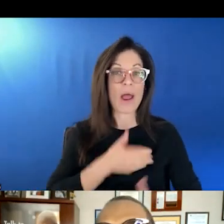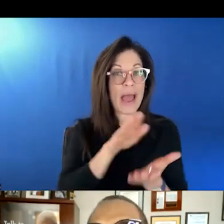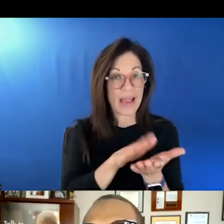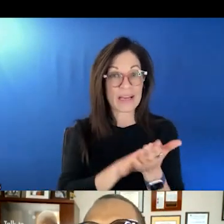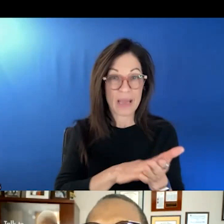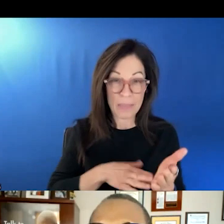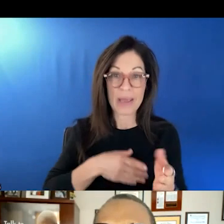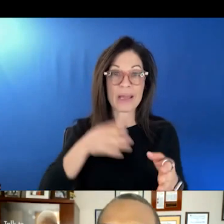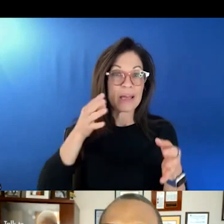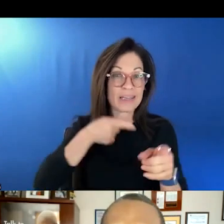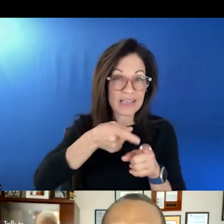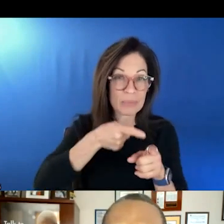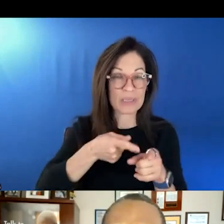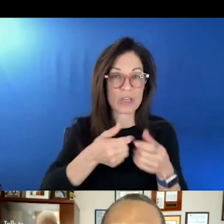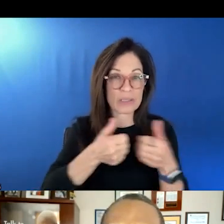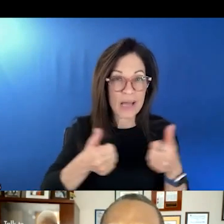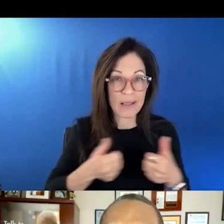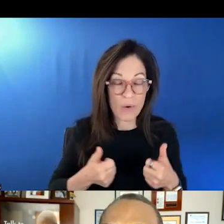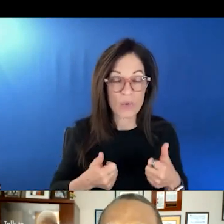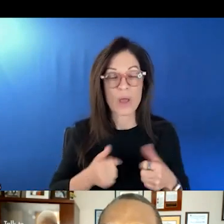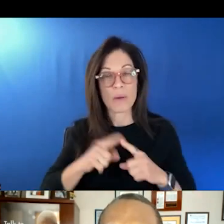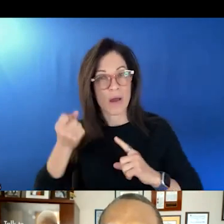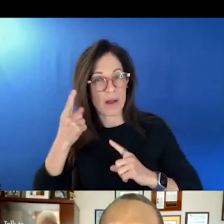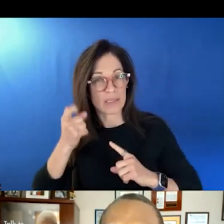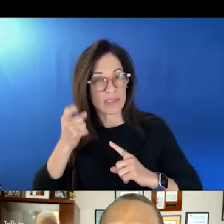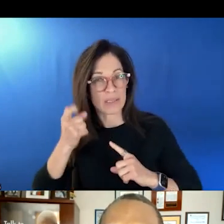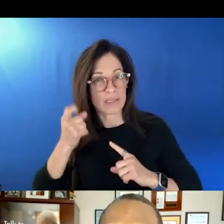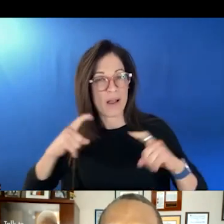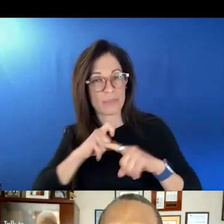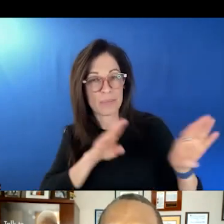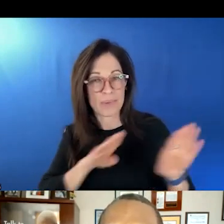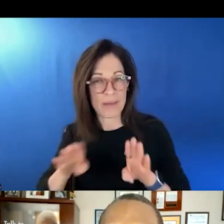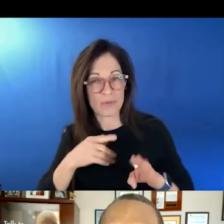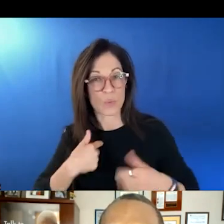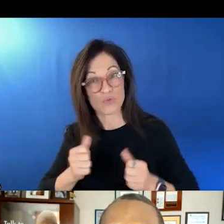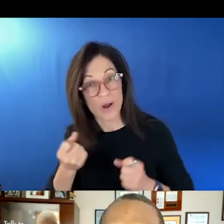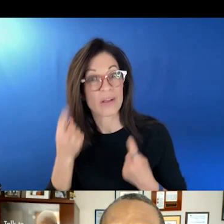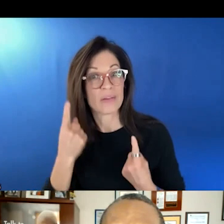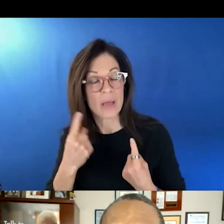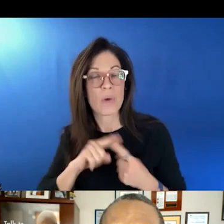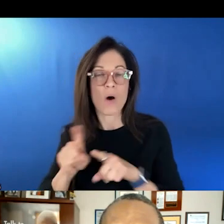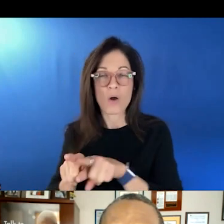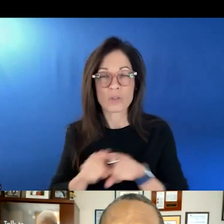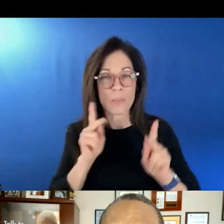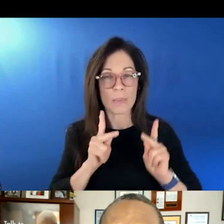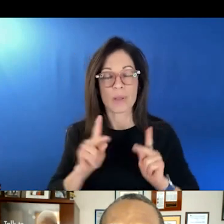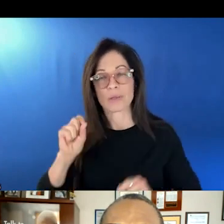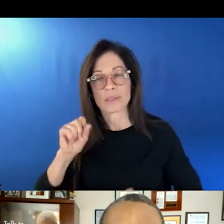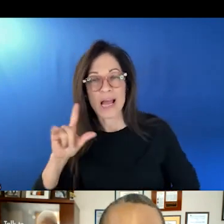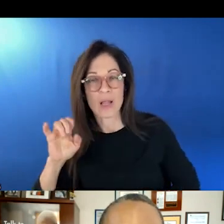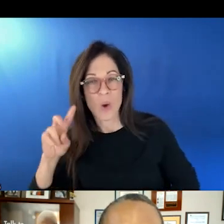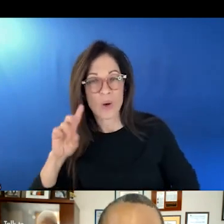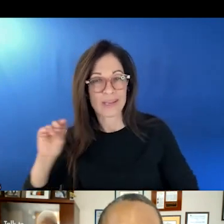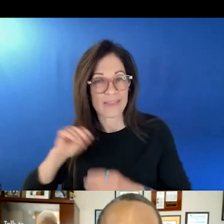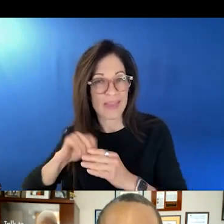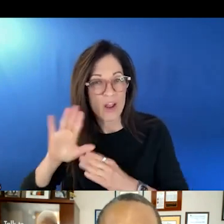terms of understanding the various complex behaviors we're trying to understand, but people are also siloed in their communities and feeling